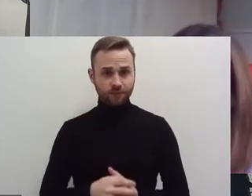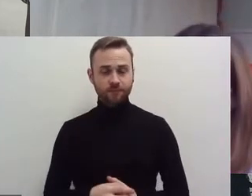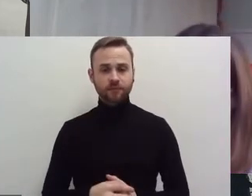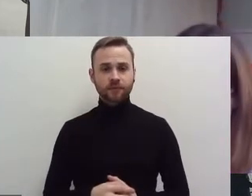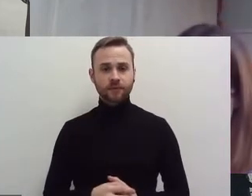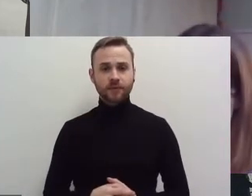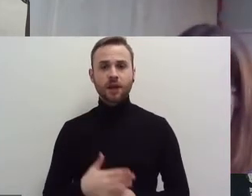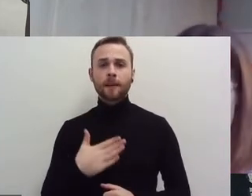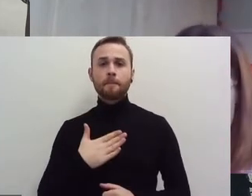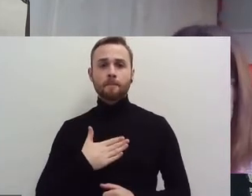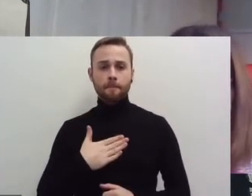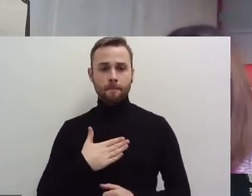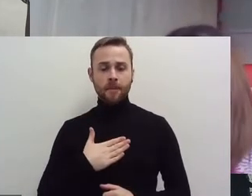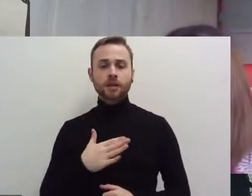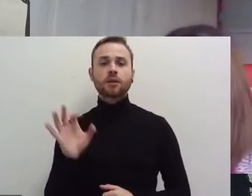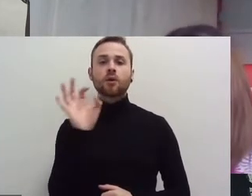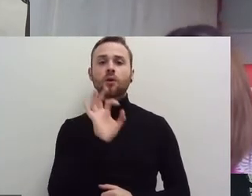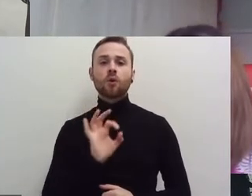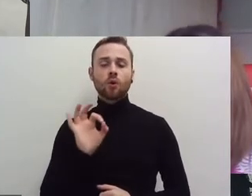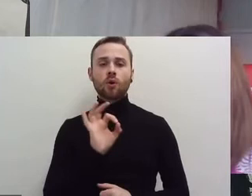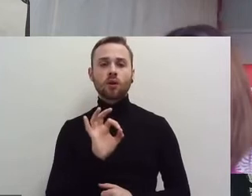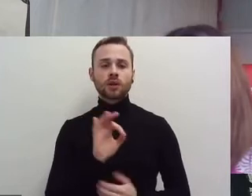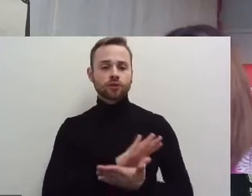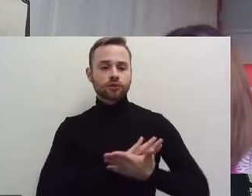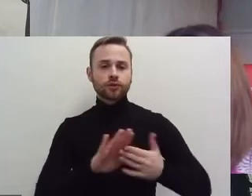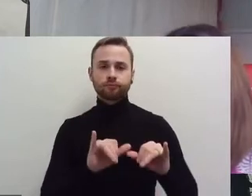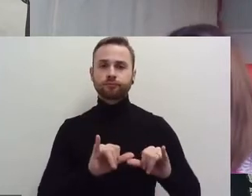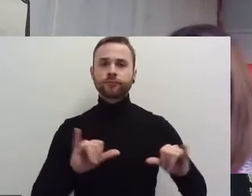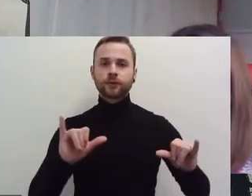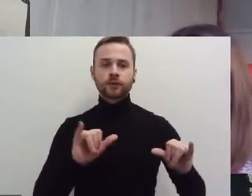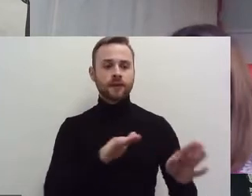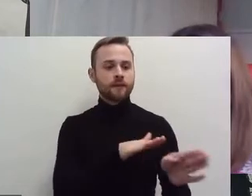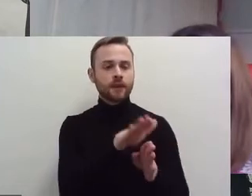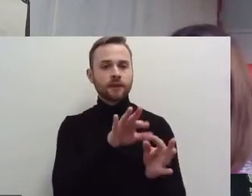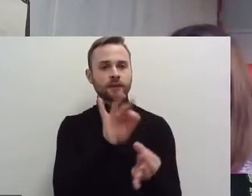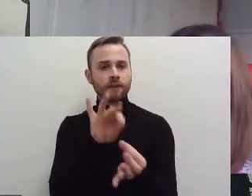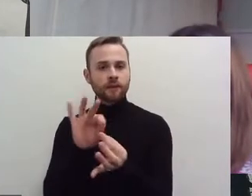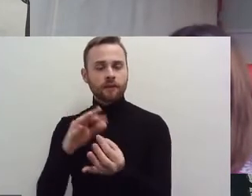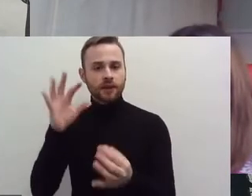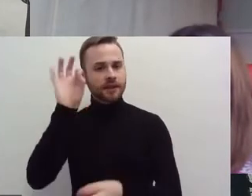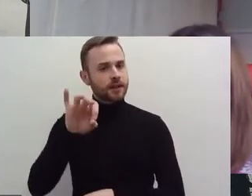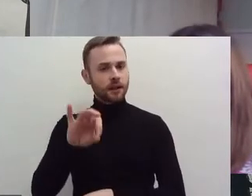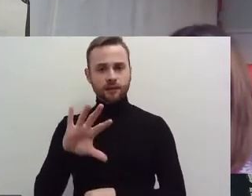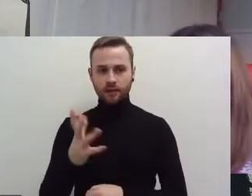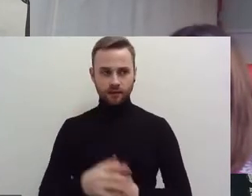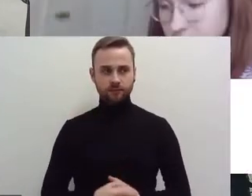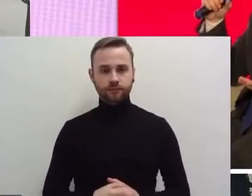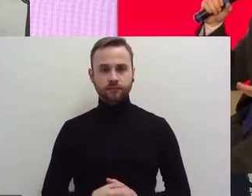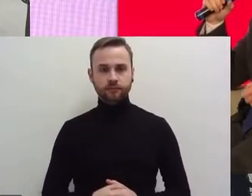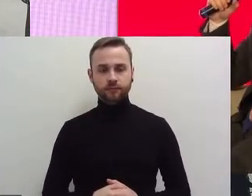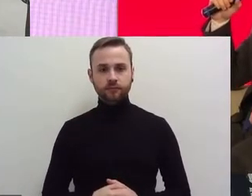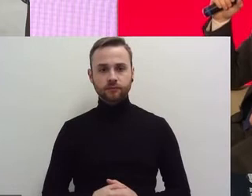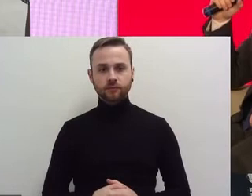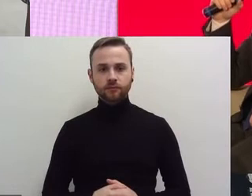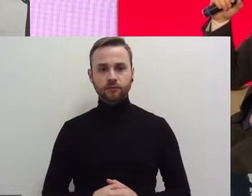general discourse? And in general, how do we implement these changes? And how do we implement them on time? Because